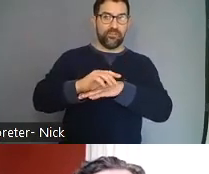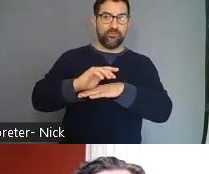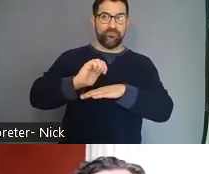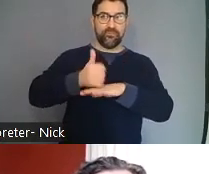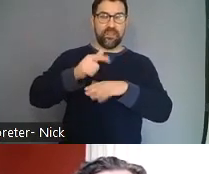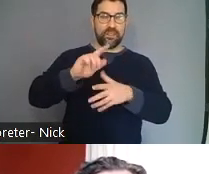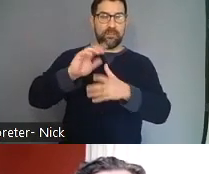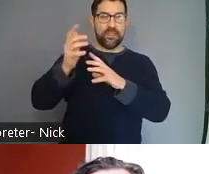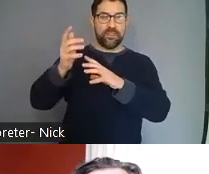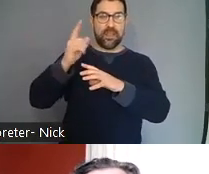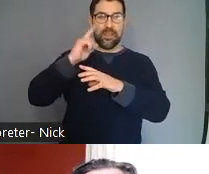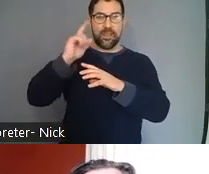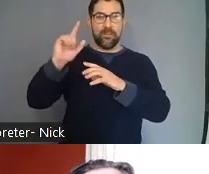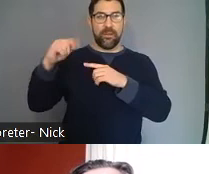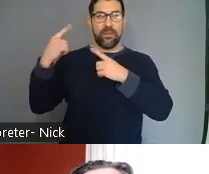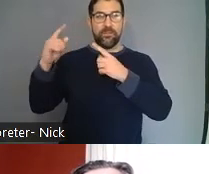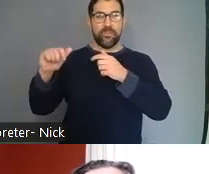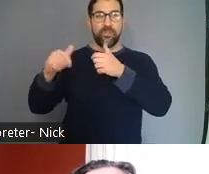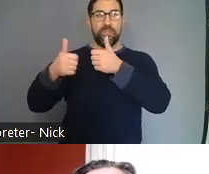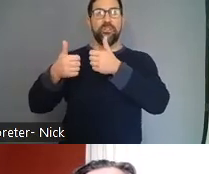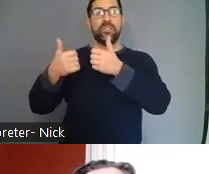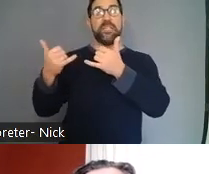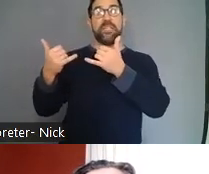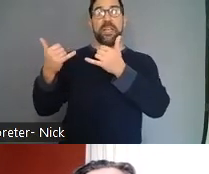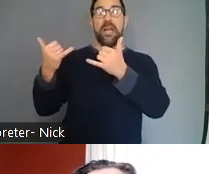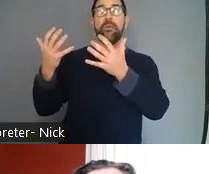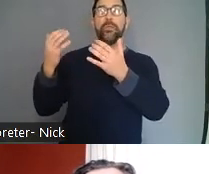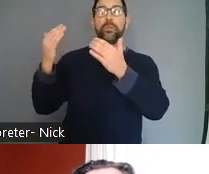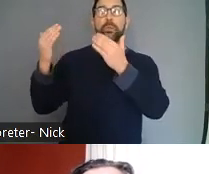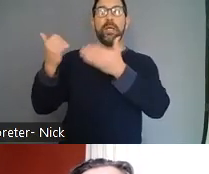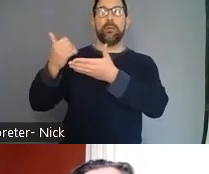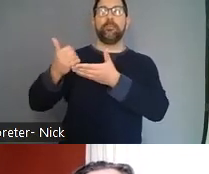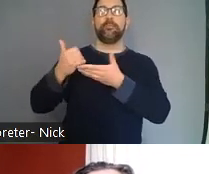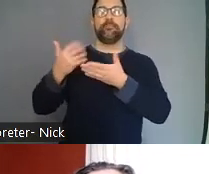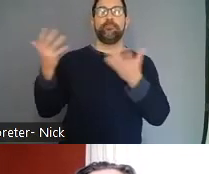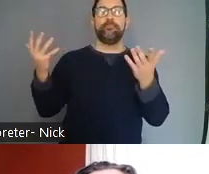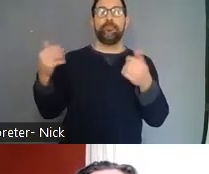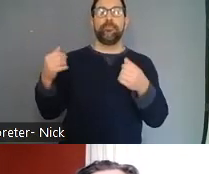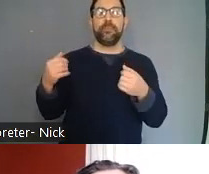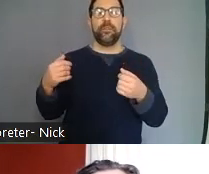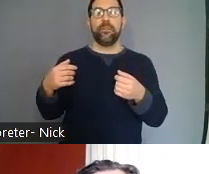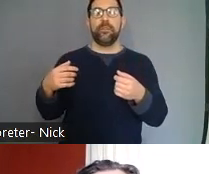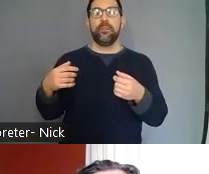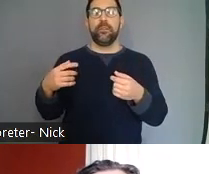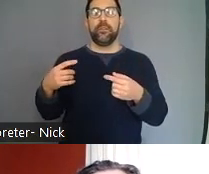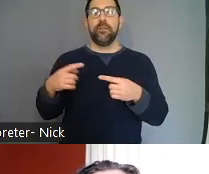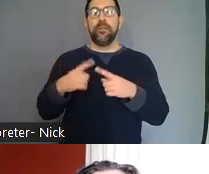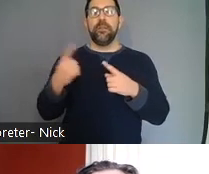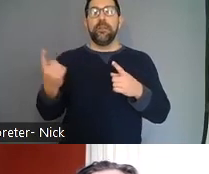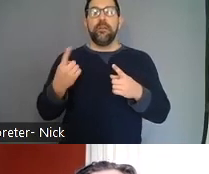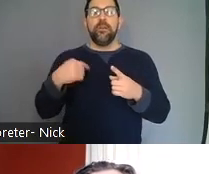really challenging of okay, well, now you guys want to help, right? But something that we've kind of expressed